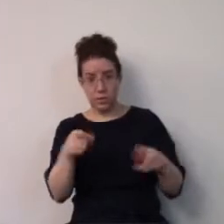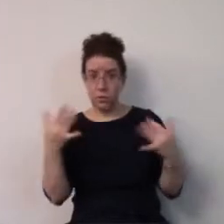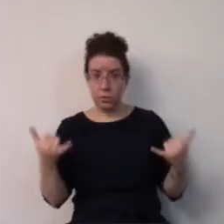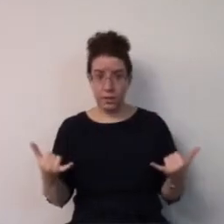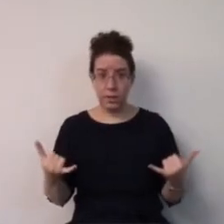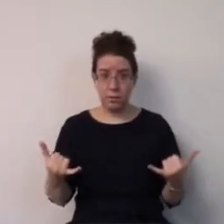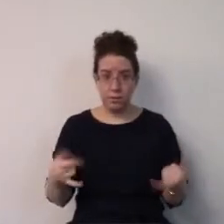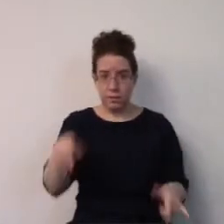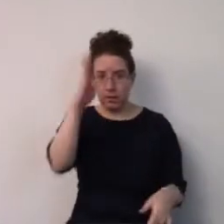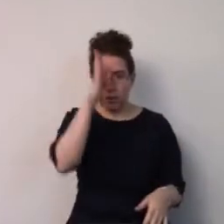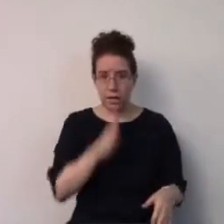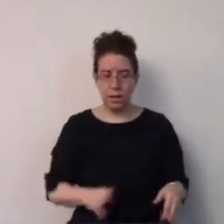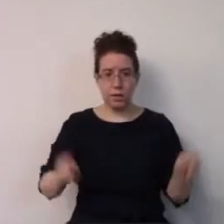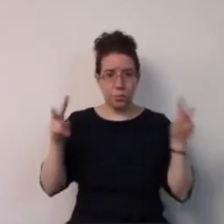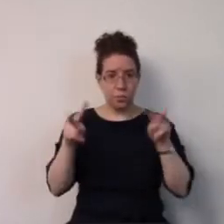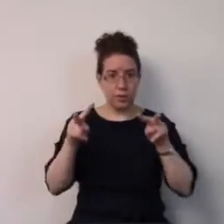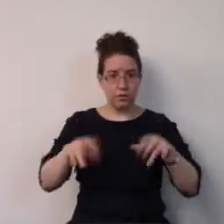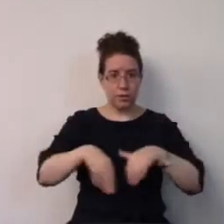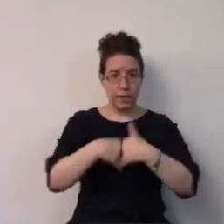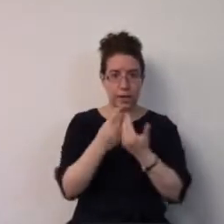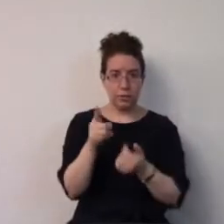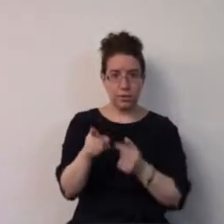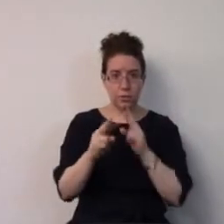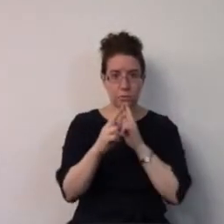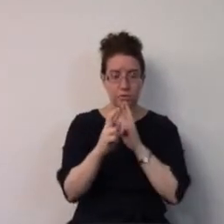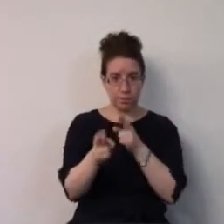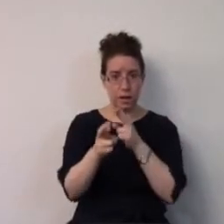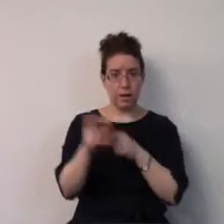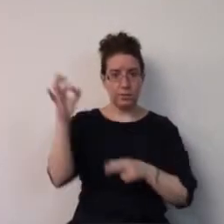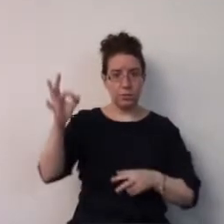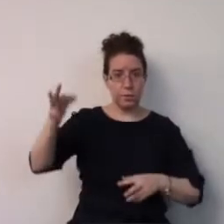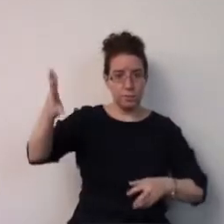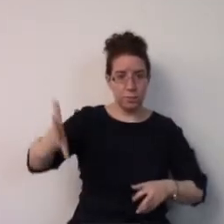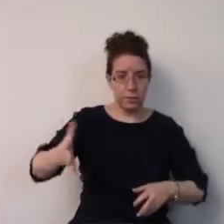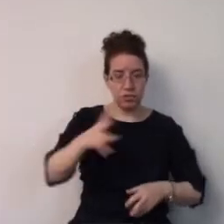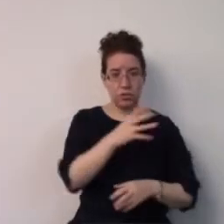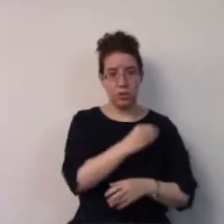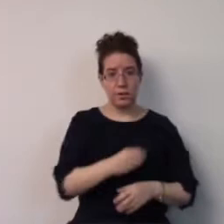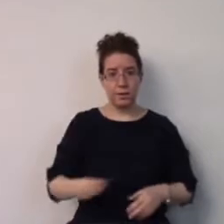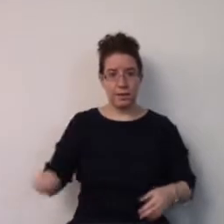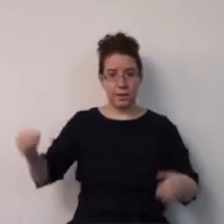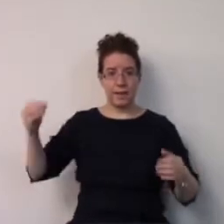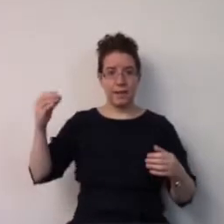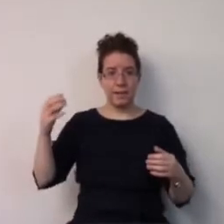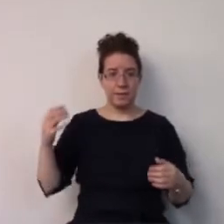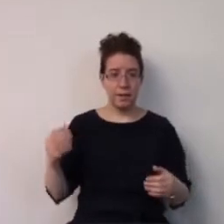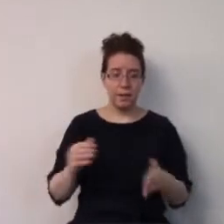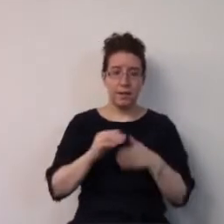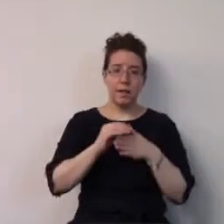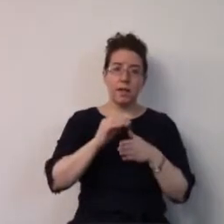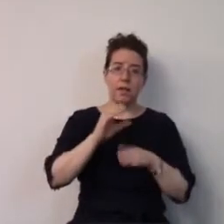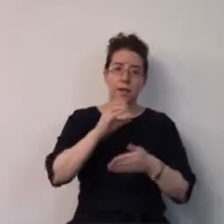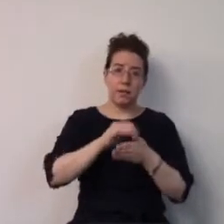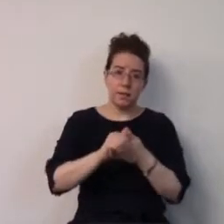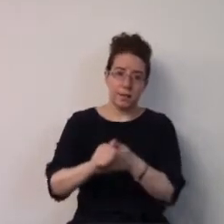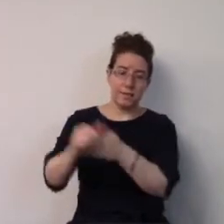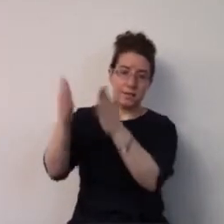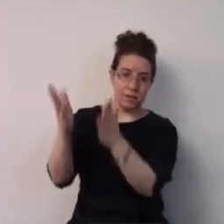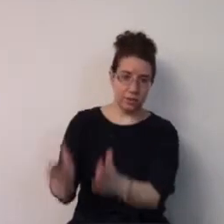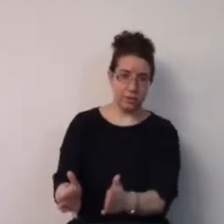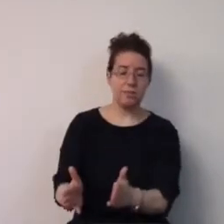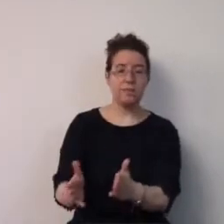the authority figures in the world. He's watching. He sees us from all angles.